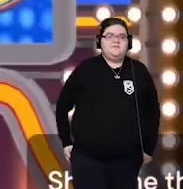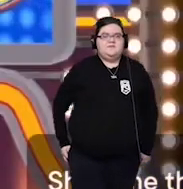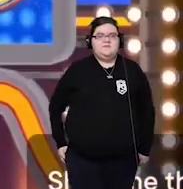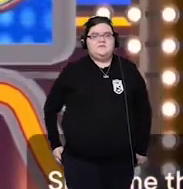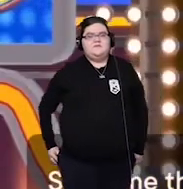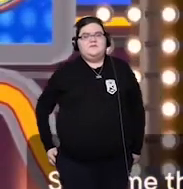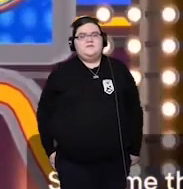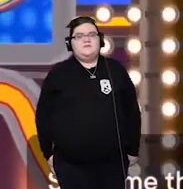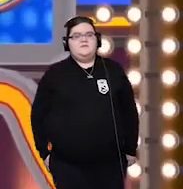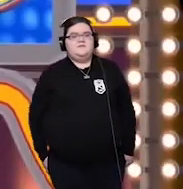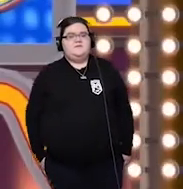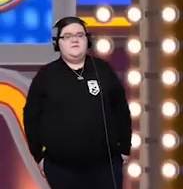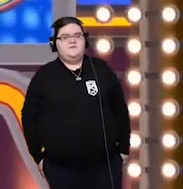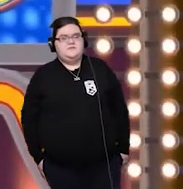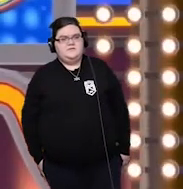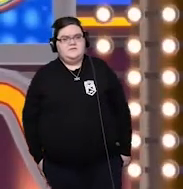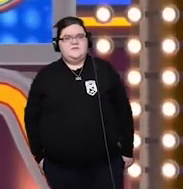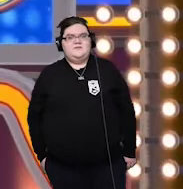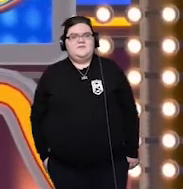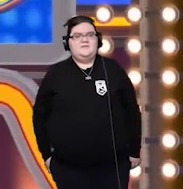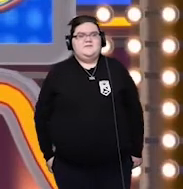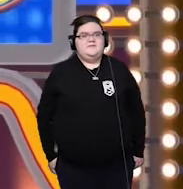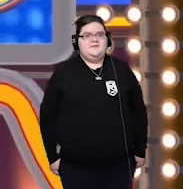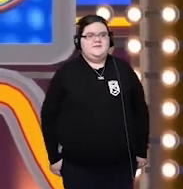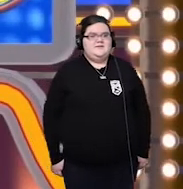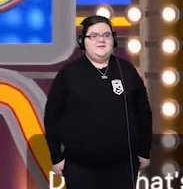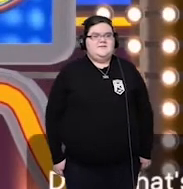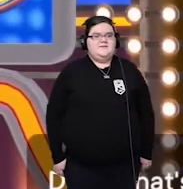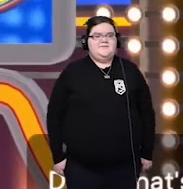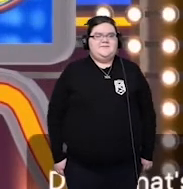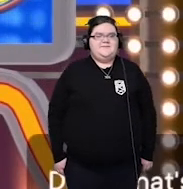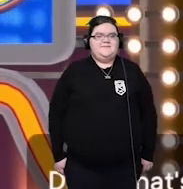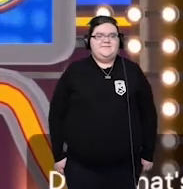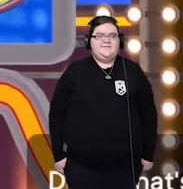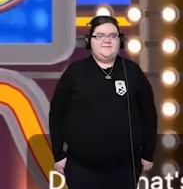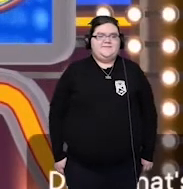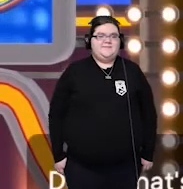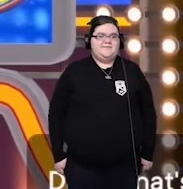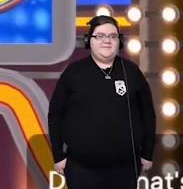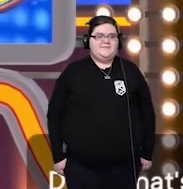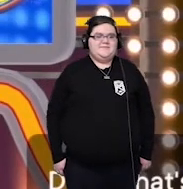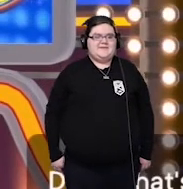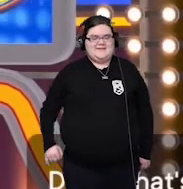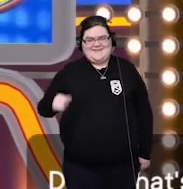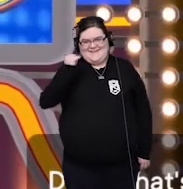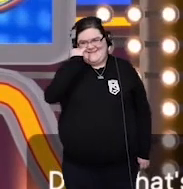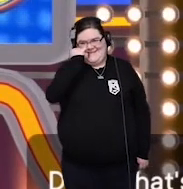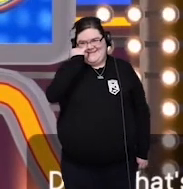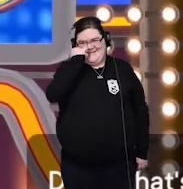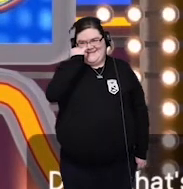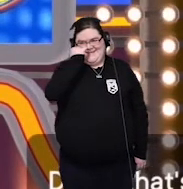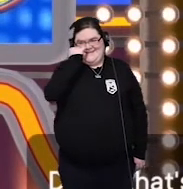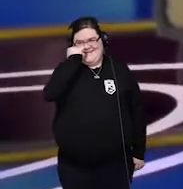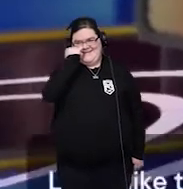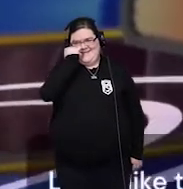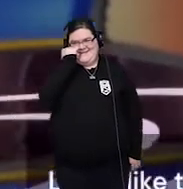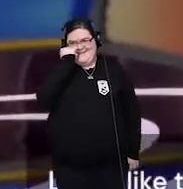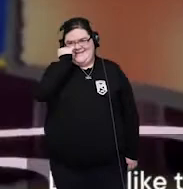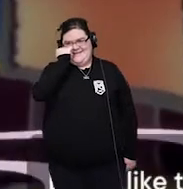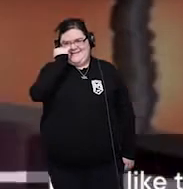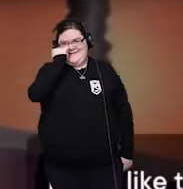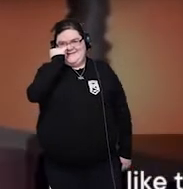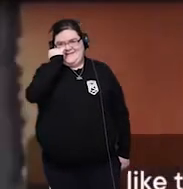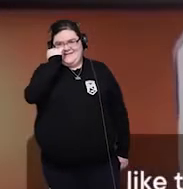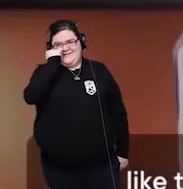about? Answer. I'm talking about one that goes... No! So dead. Right, they have one guess. Get this, then this is dead. It's going